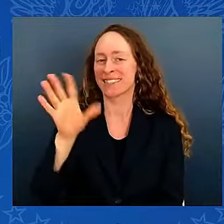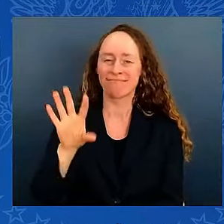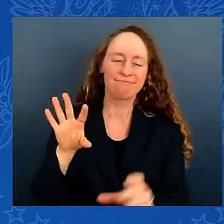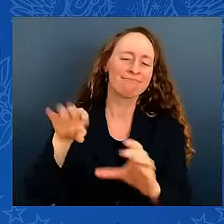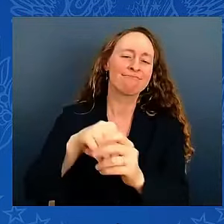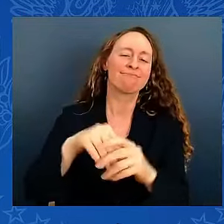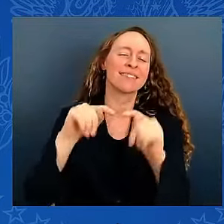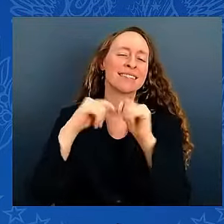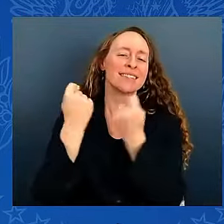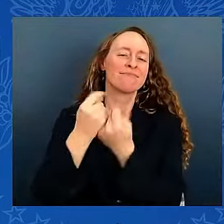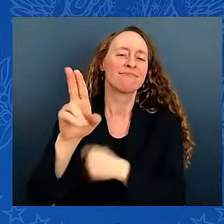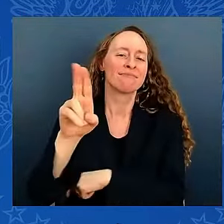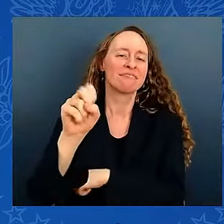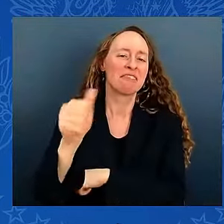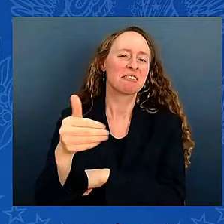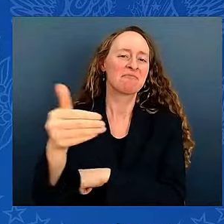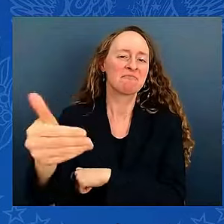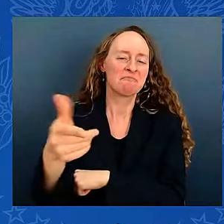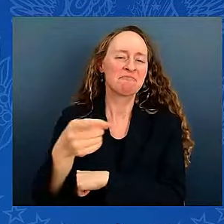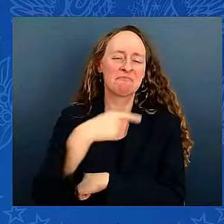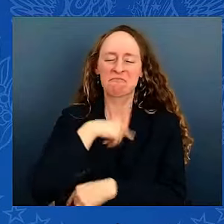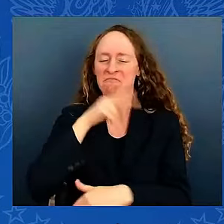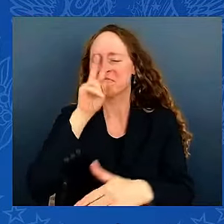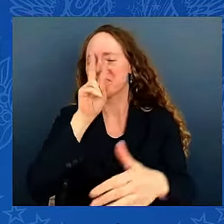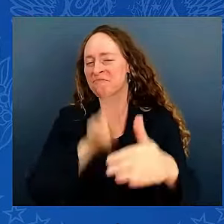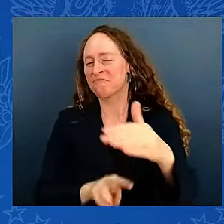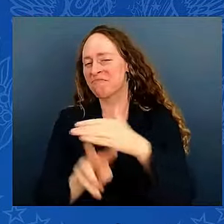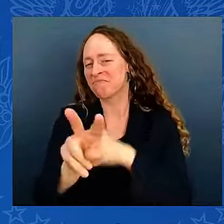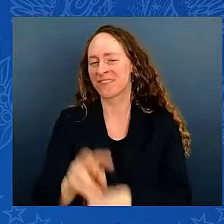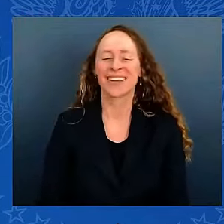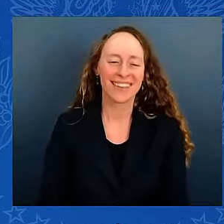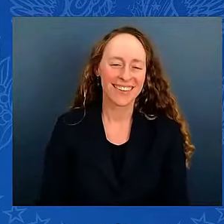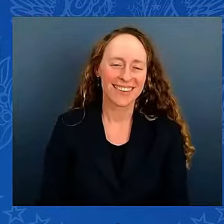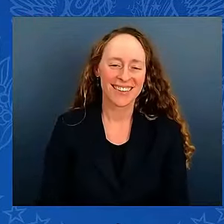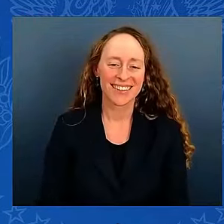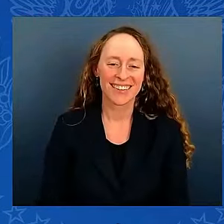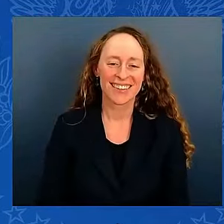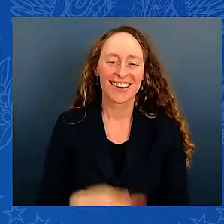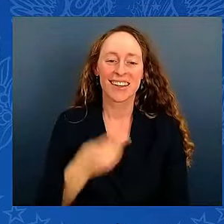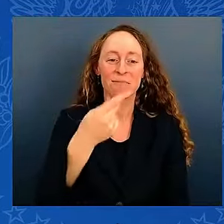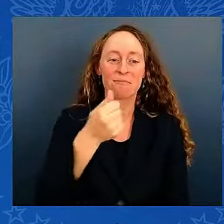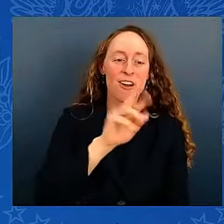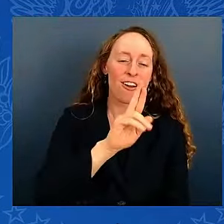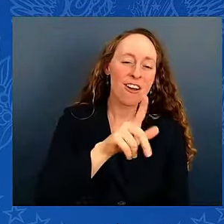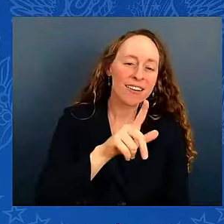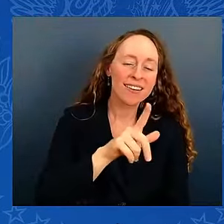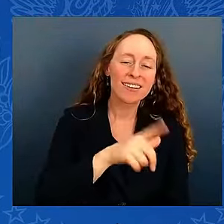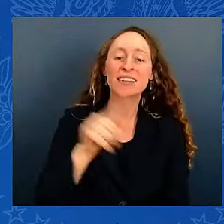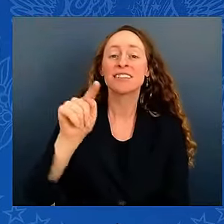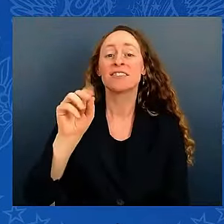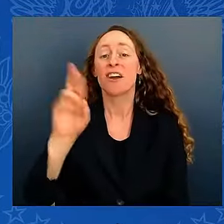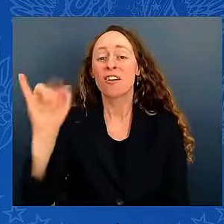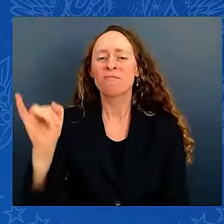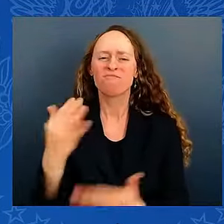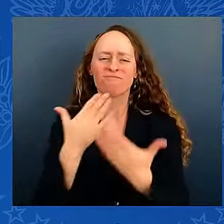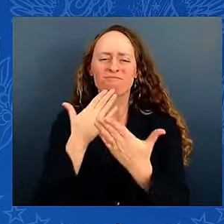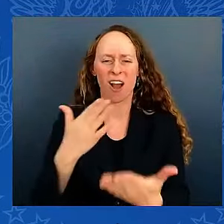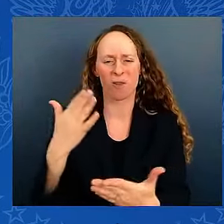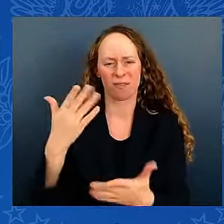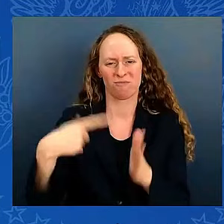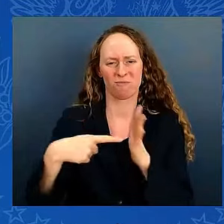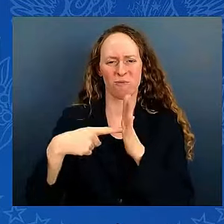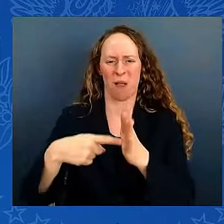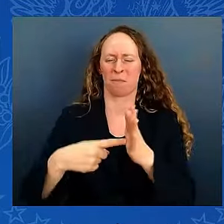with Tori, thank you for representing your fellow Olympians and Paralympians. For Tori, let me say, this is not my house. This is